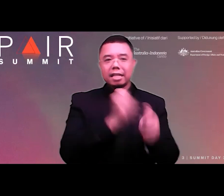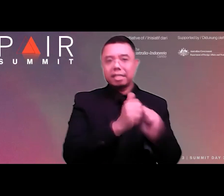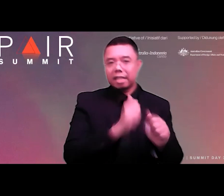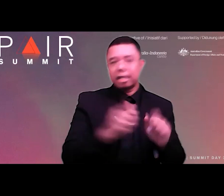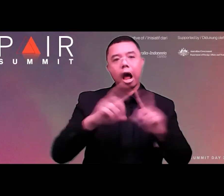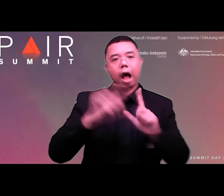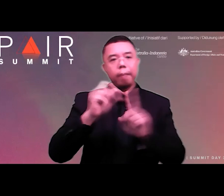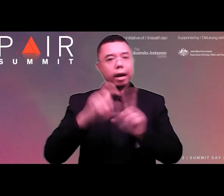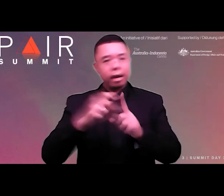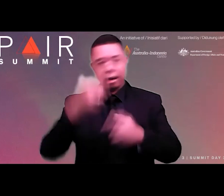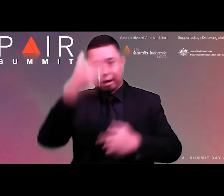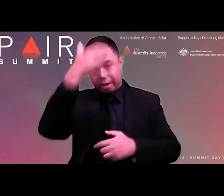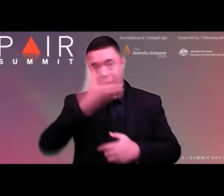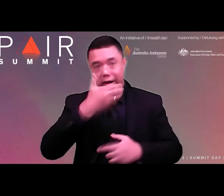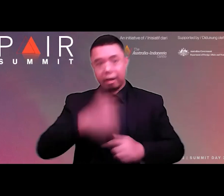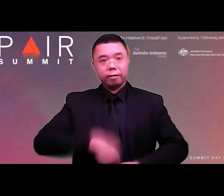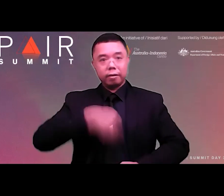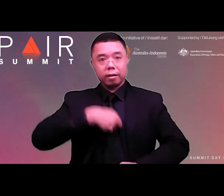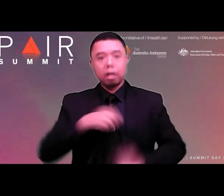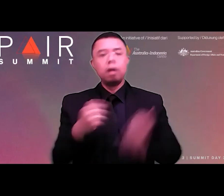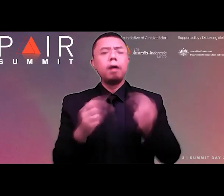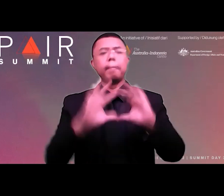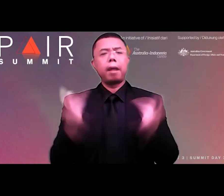help address the impact of the pandemic on communities.